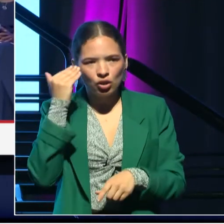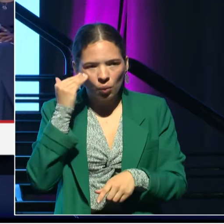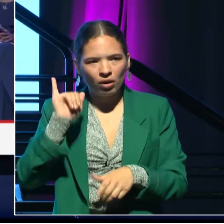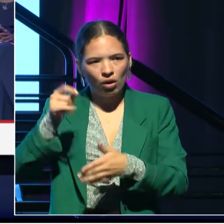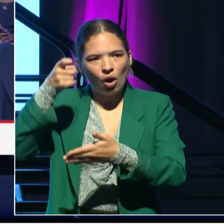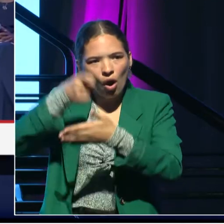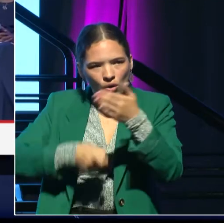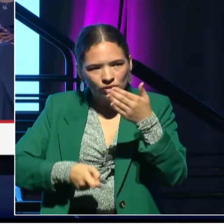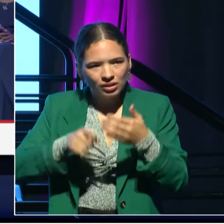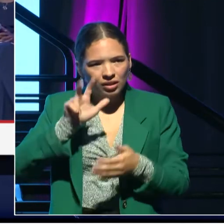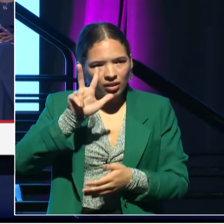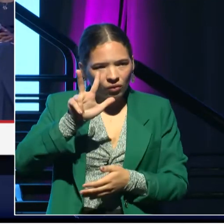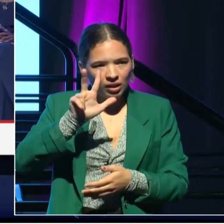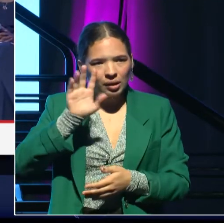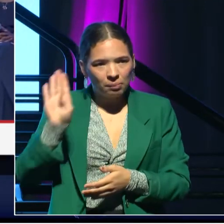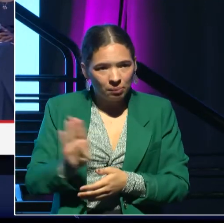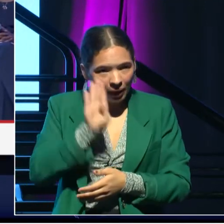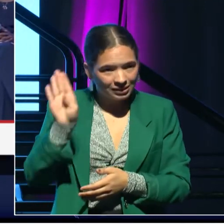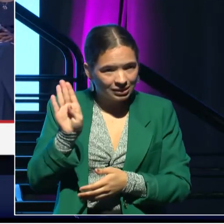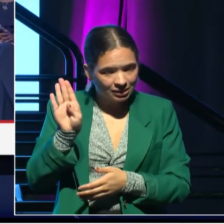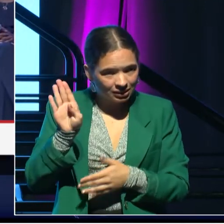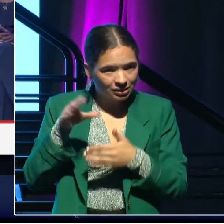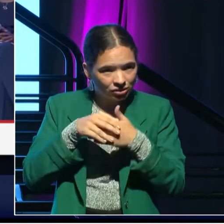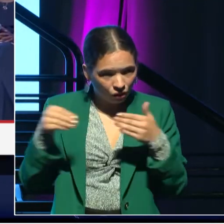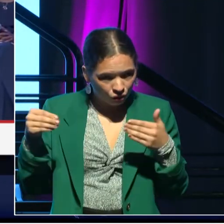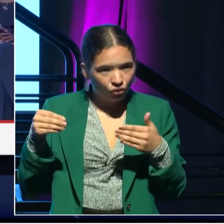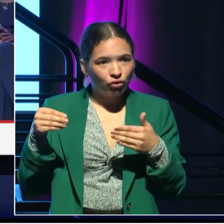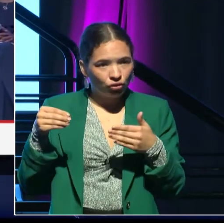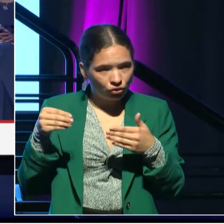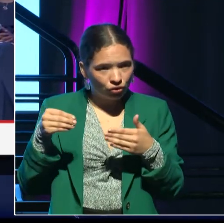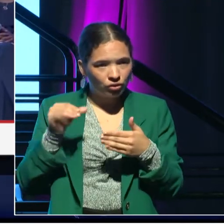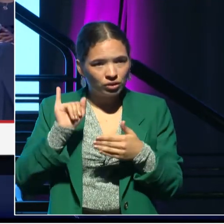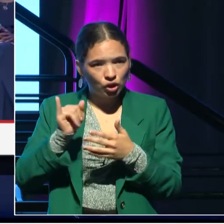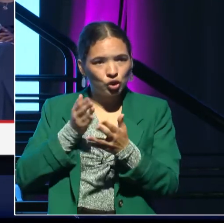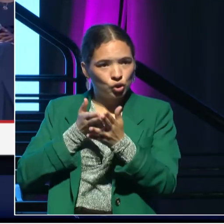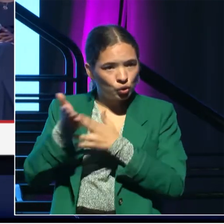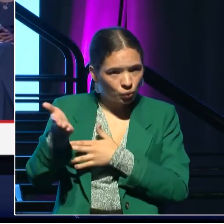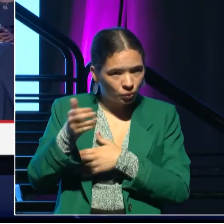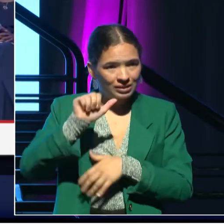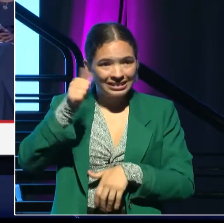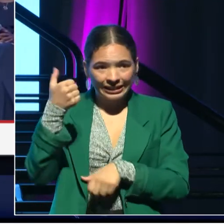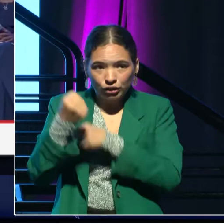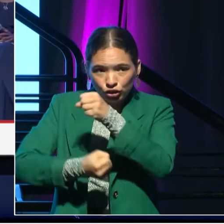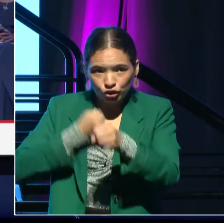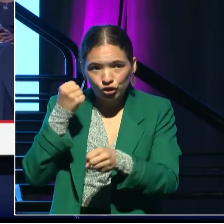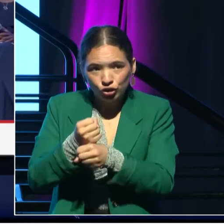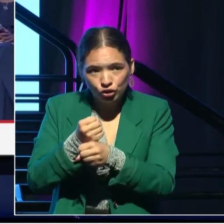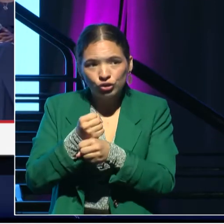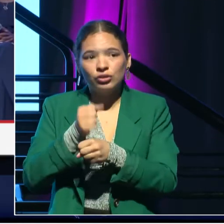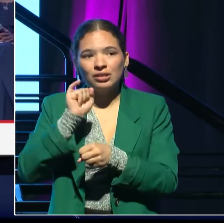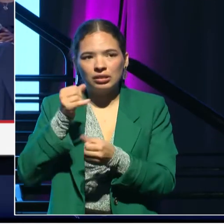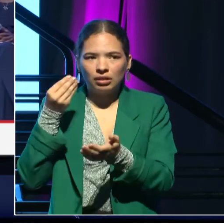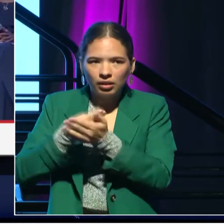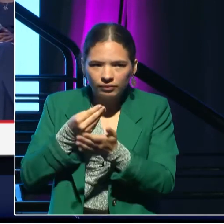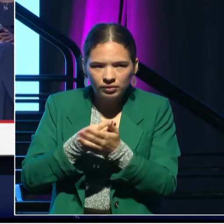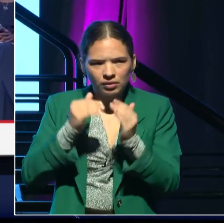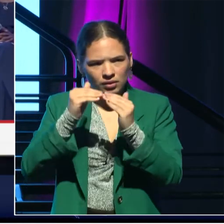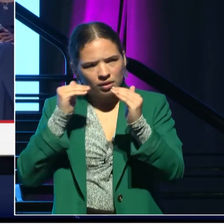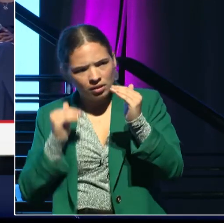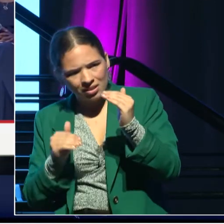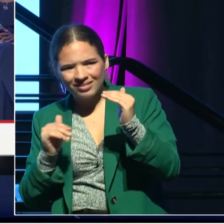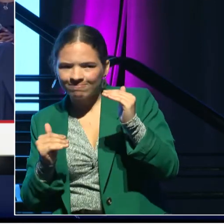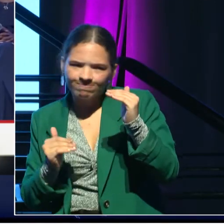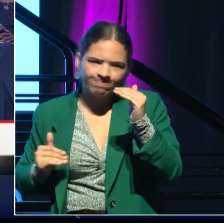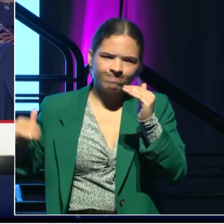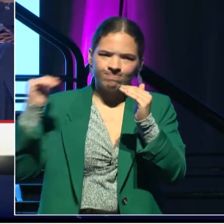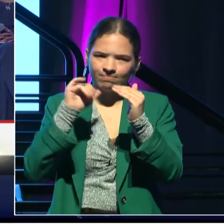billion over 10 years, and we end the disparity in this country. The United States no longer leads the industrialized world